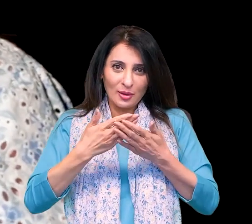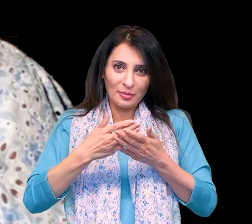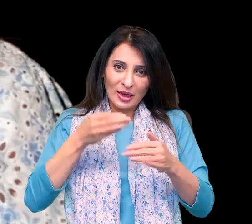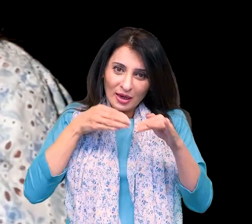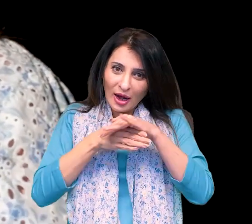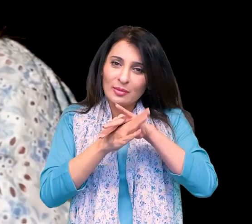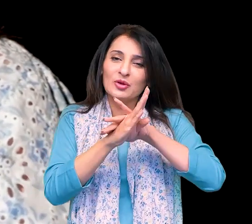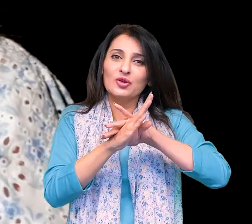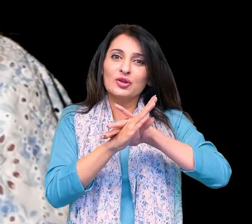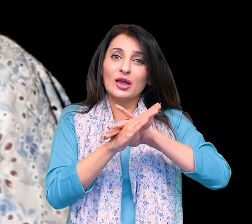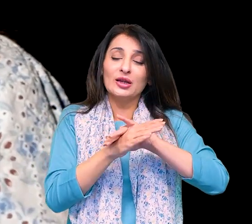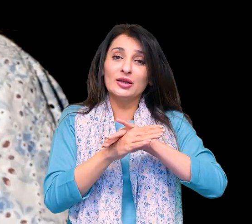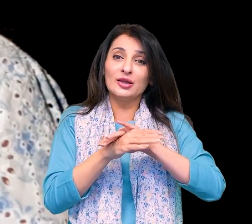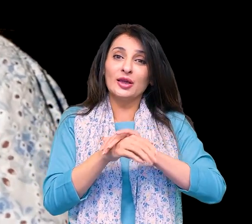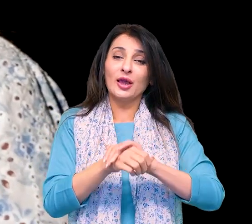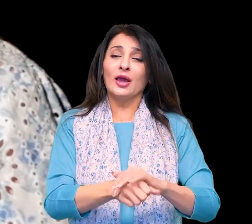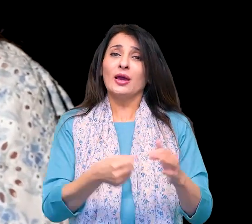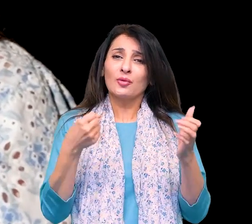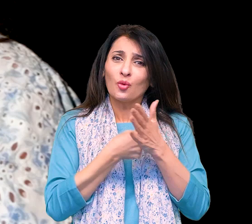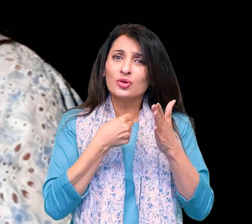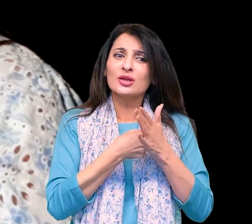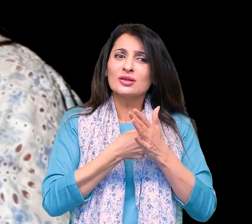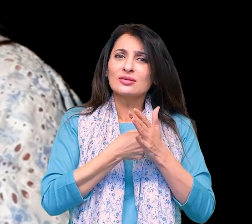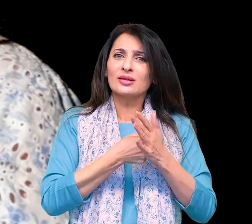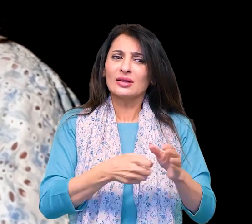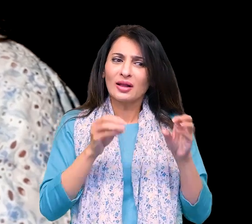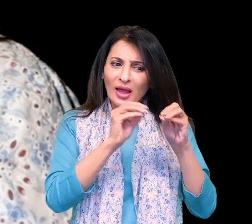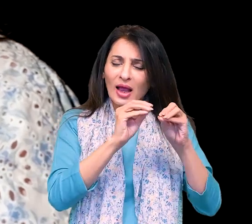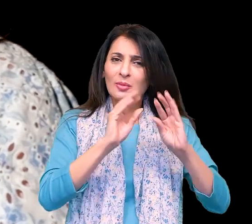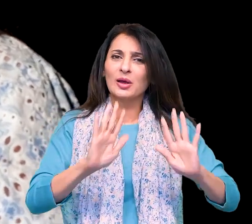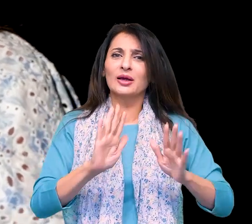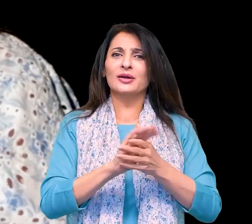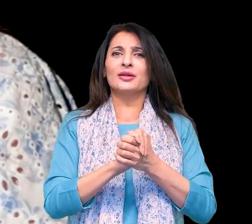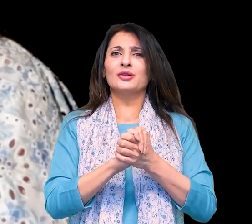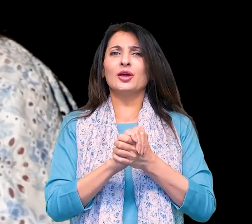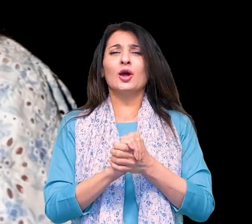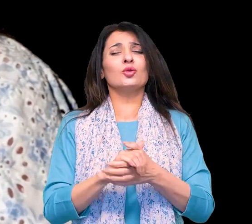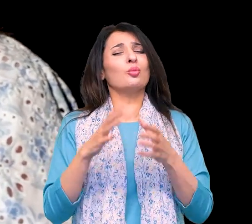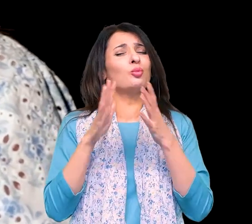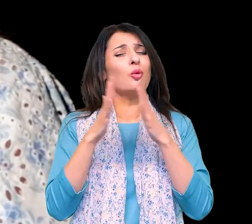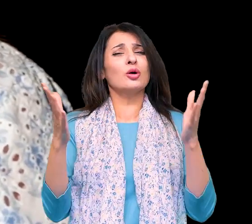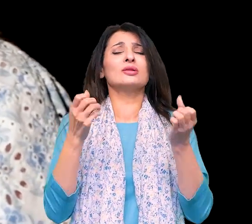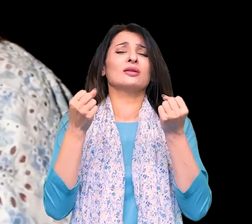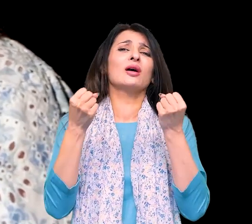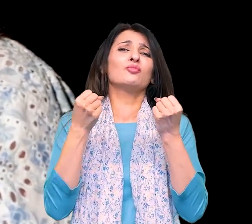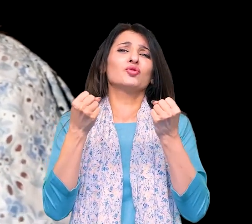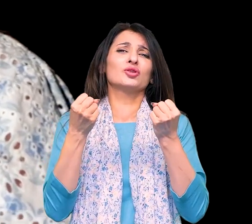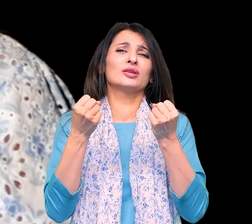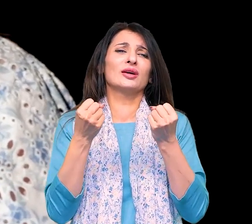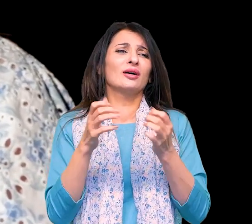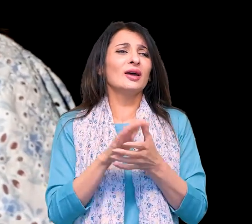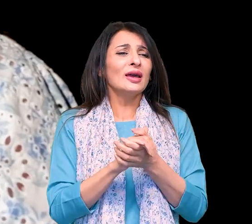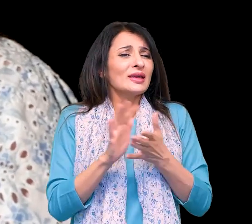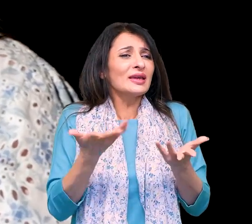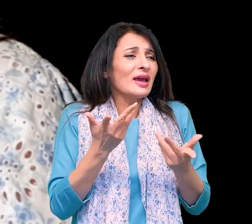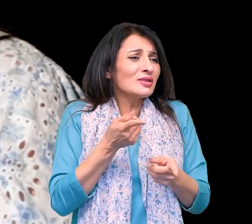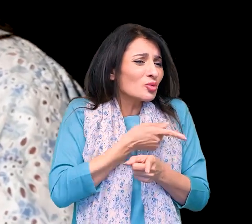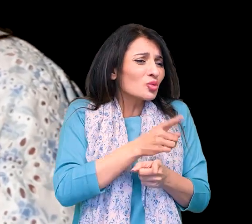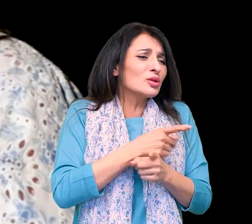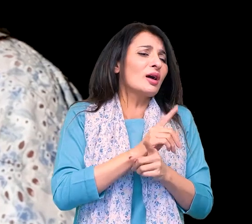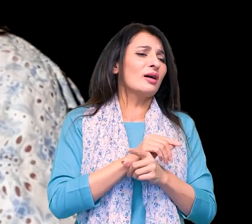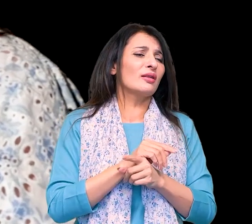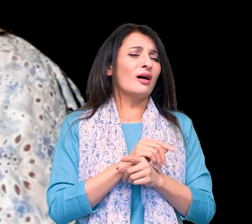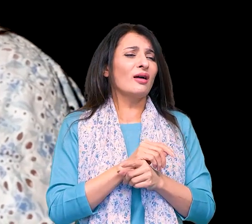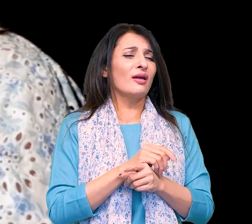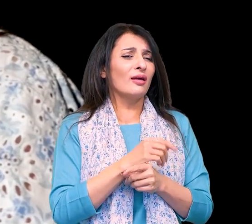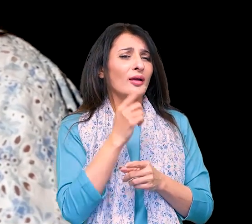in a short time when you're preparing a child for the HSN entrance exam. So he would cry and tell his dad, oh, mama's very scary. And so that name kind